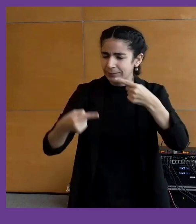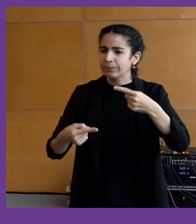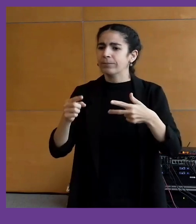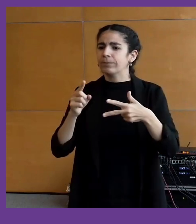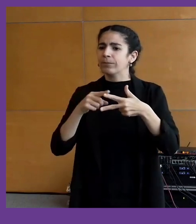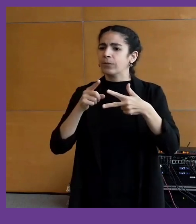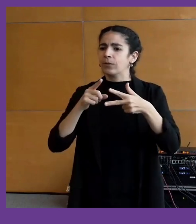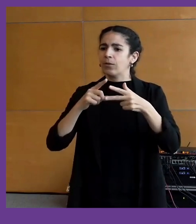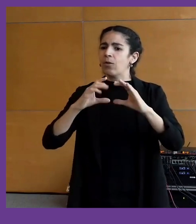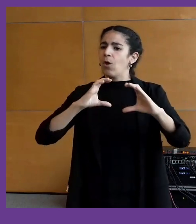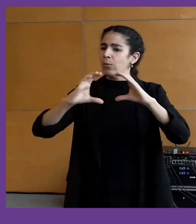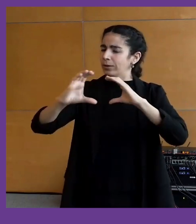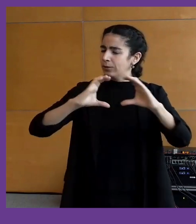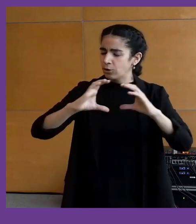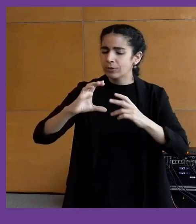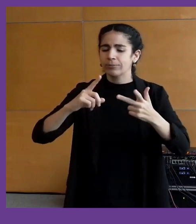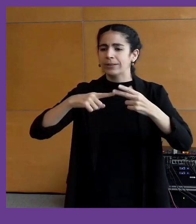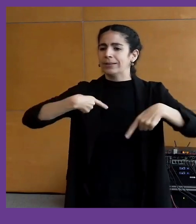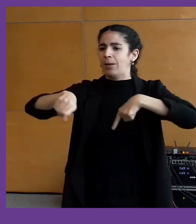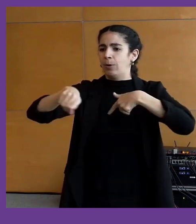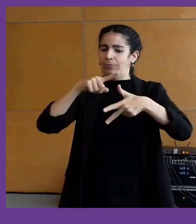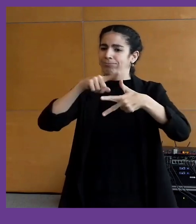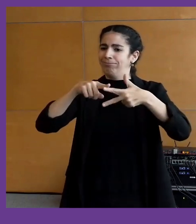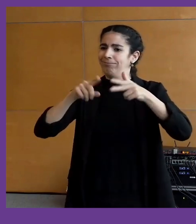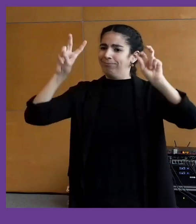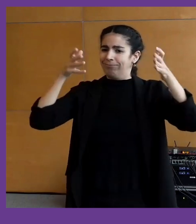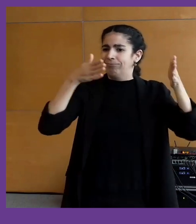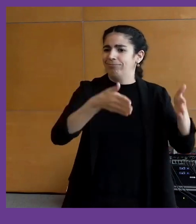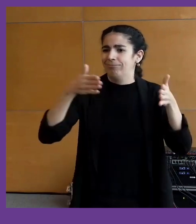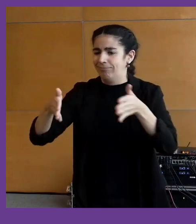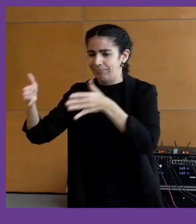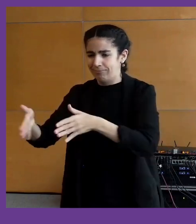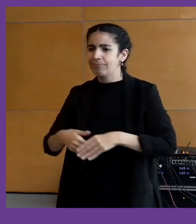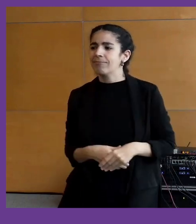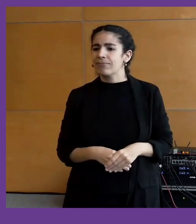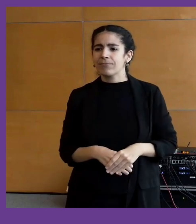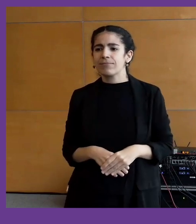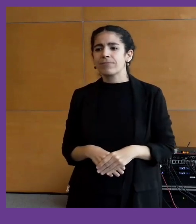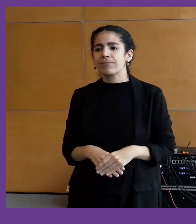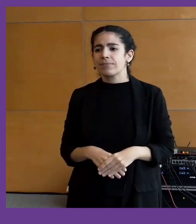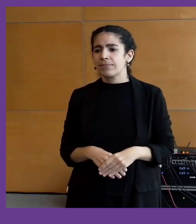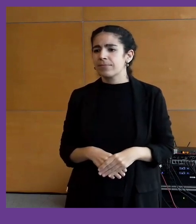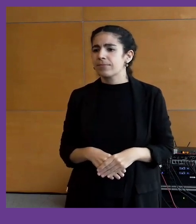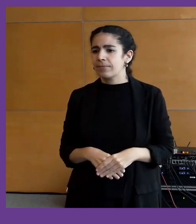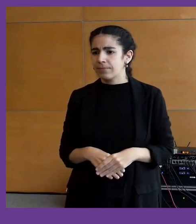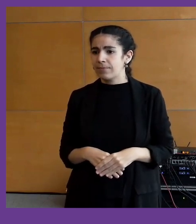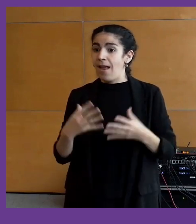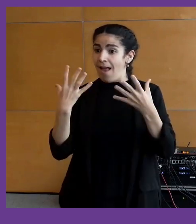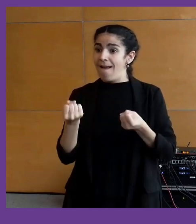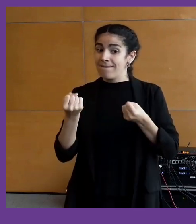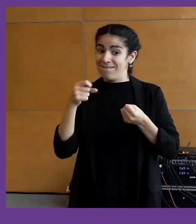is a consortium of 5 members: the European Network for Accessible Tourism, the Johannes Kepler University